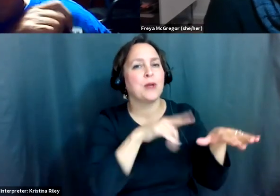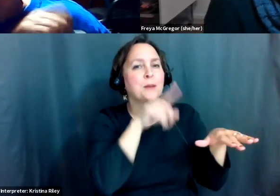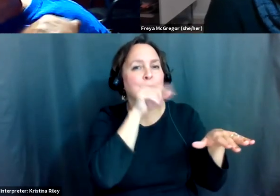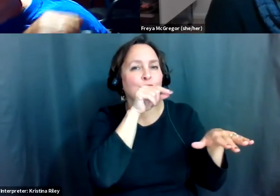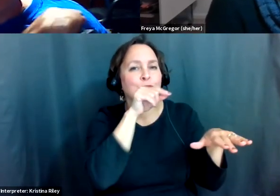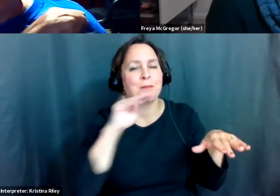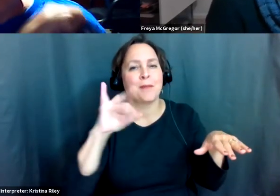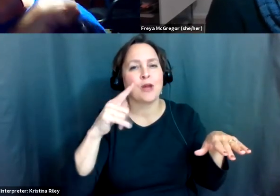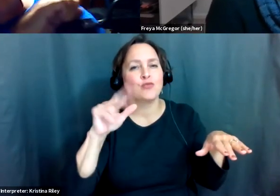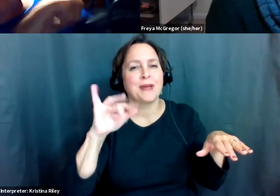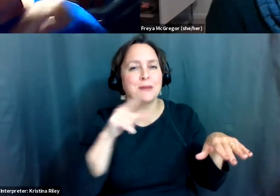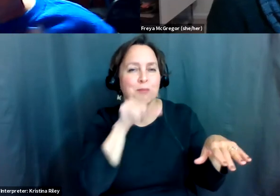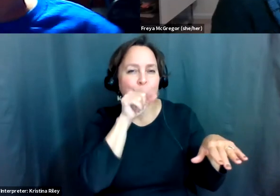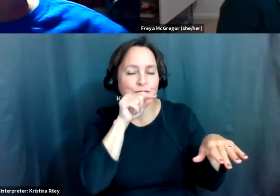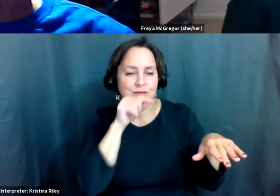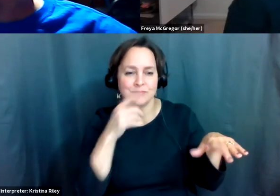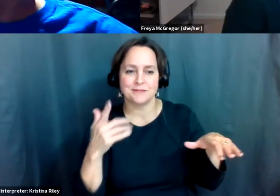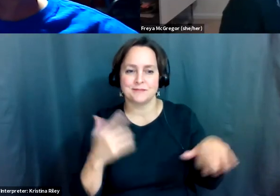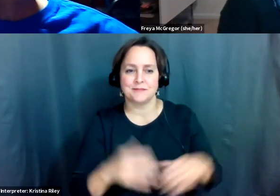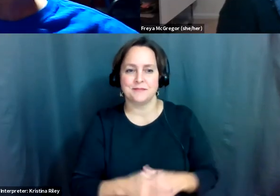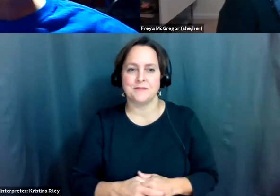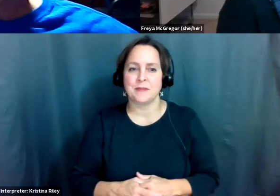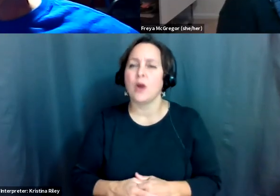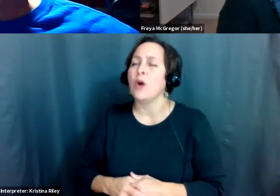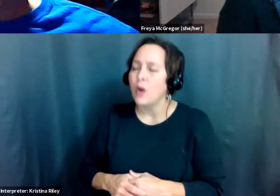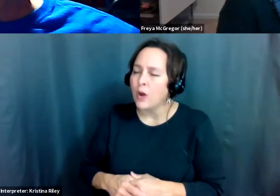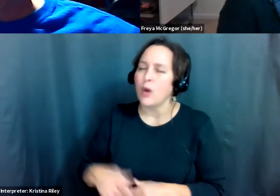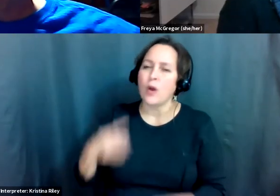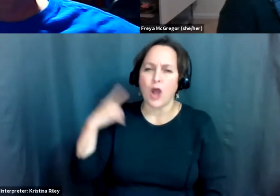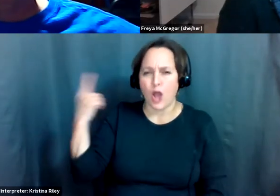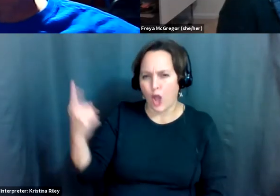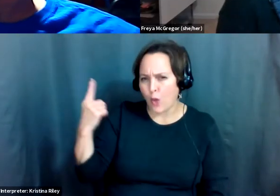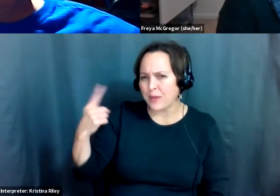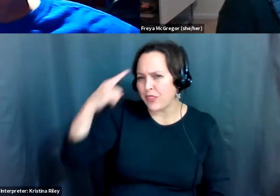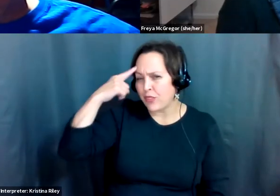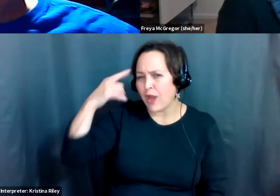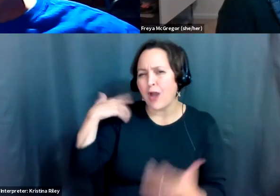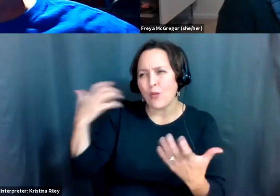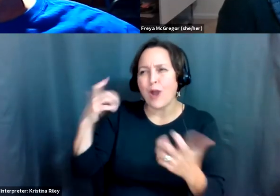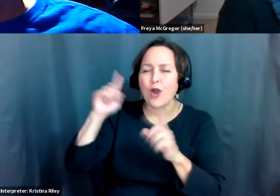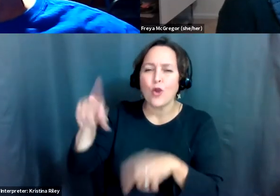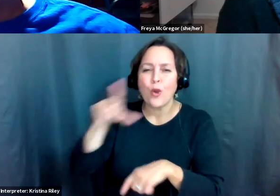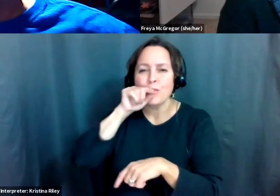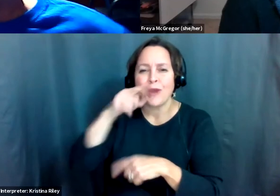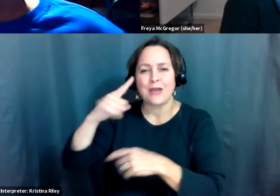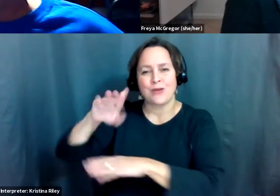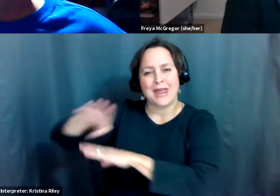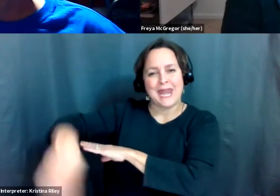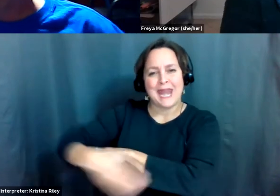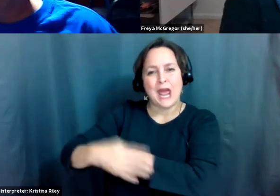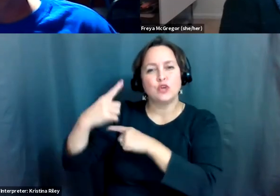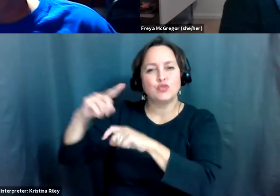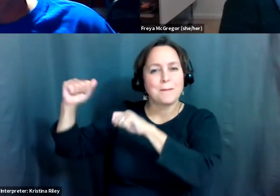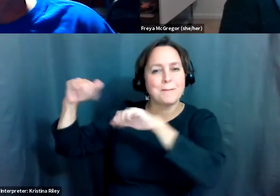migrating birds that, that, yeah. I've always thought I would like to go birding at night during the migration period,